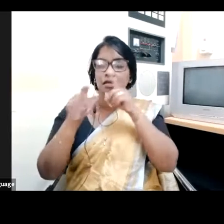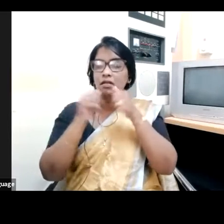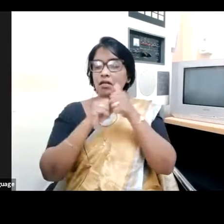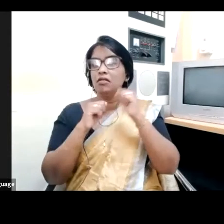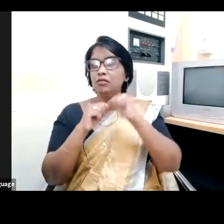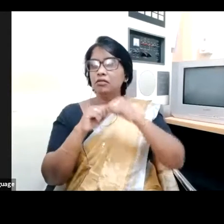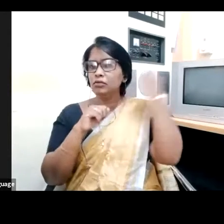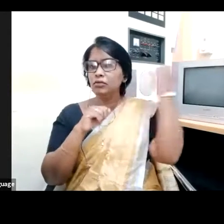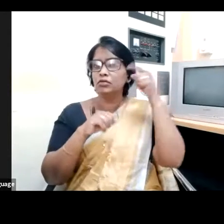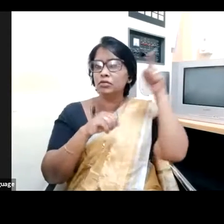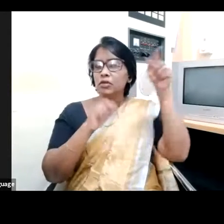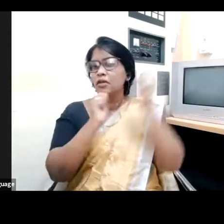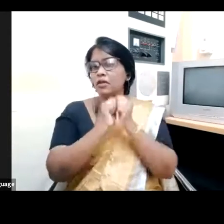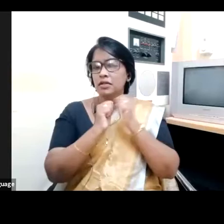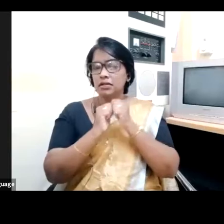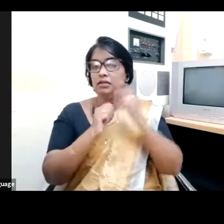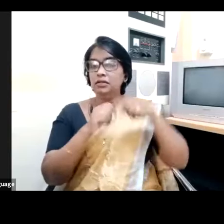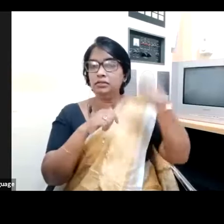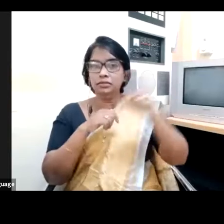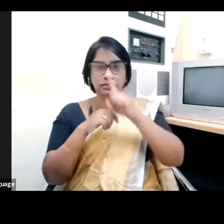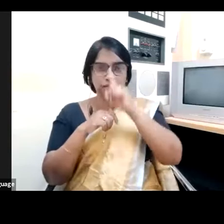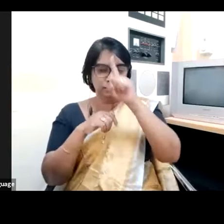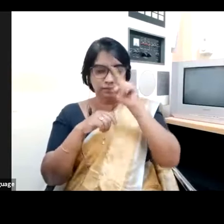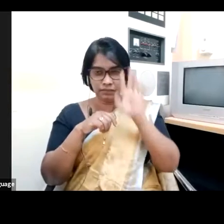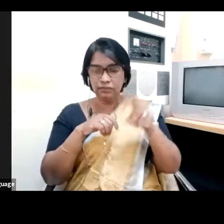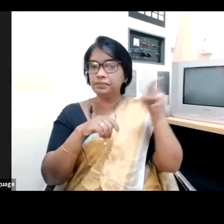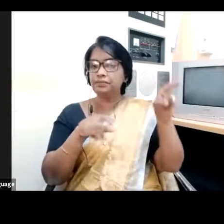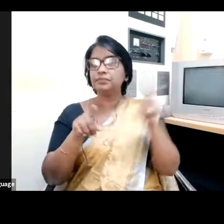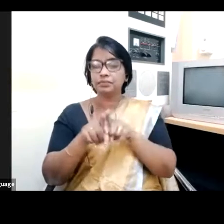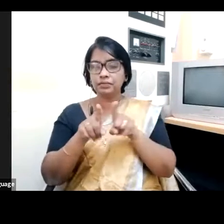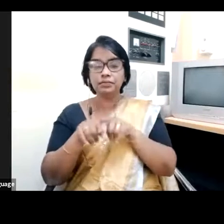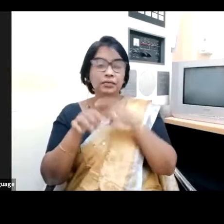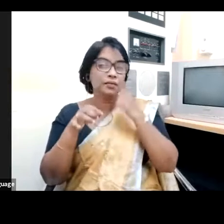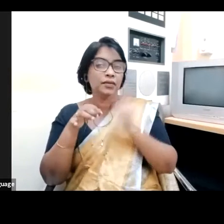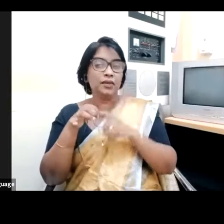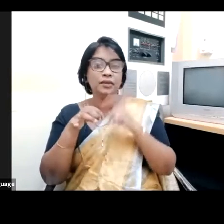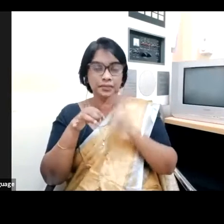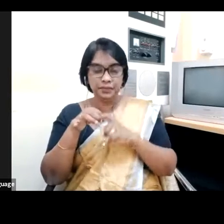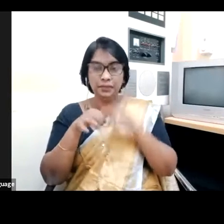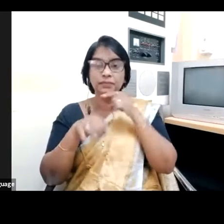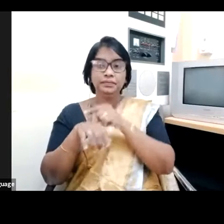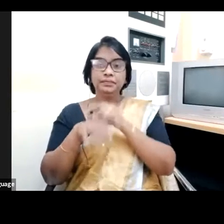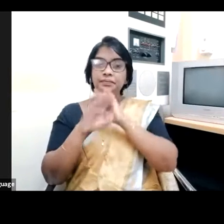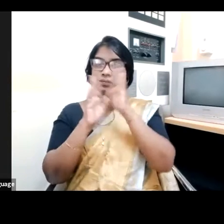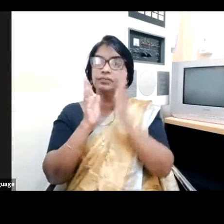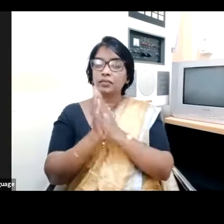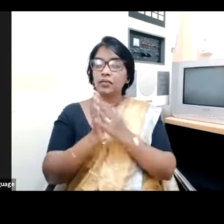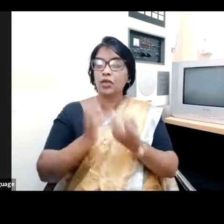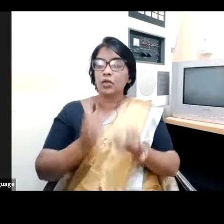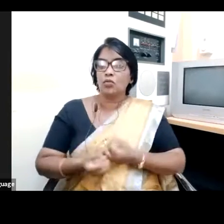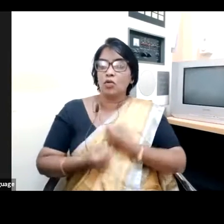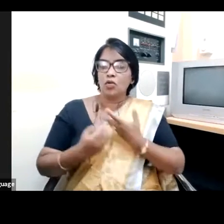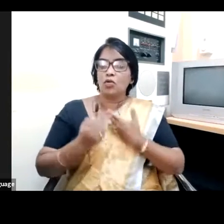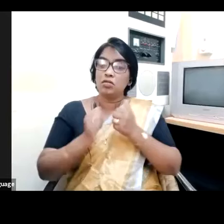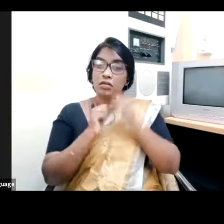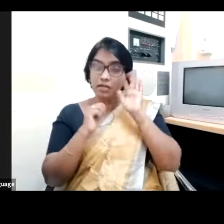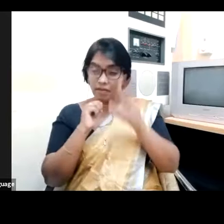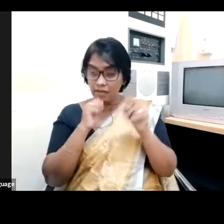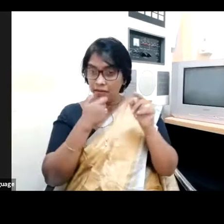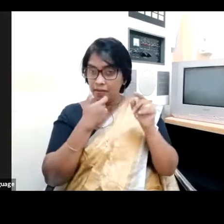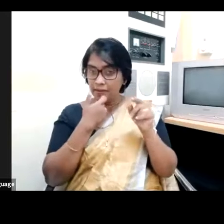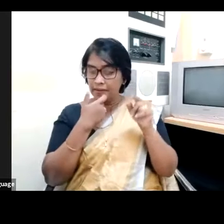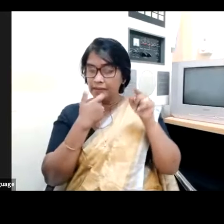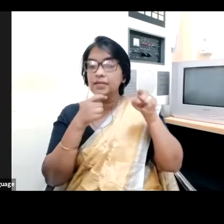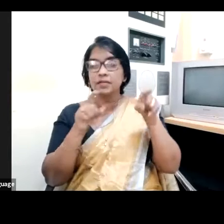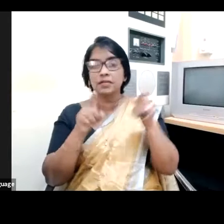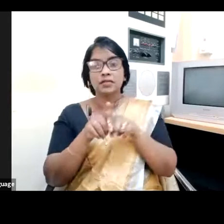will they be bold enough to now mandate exiting coal power once and for all? From what I can see, there are